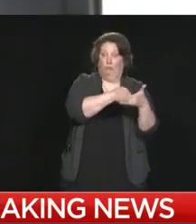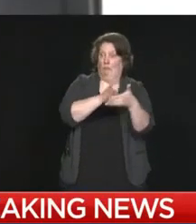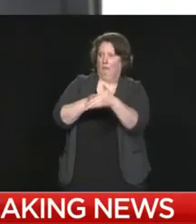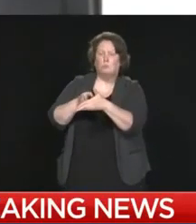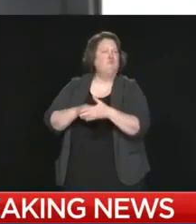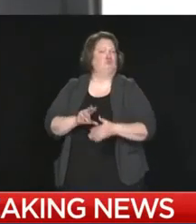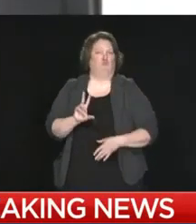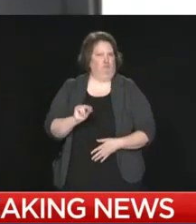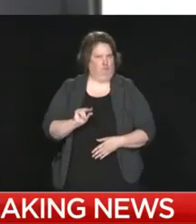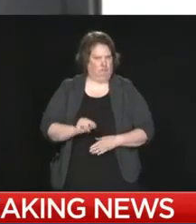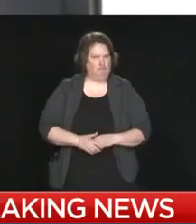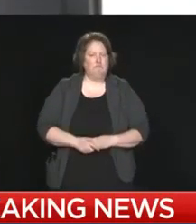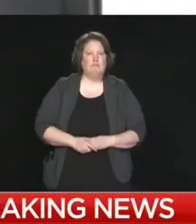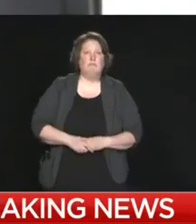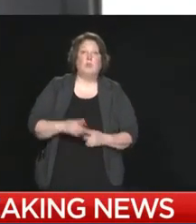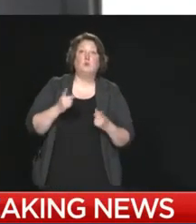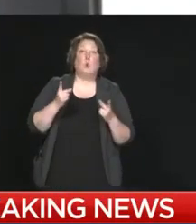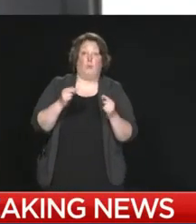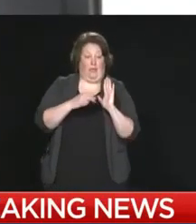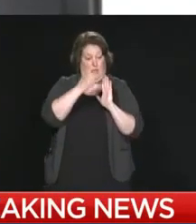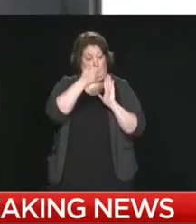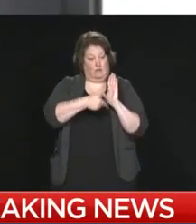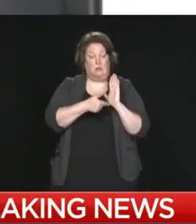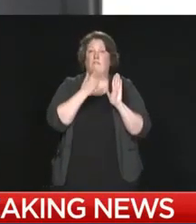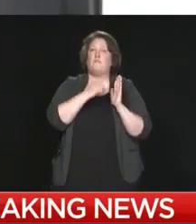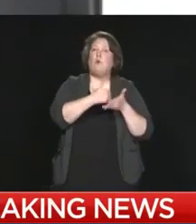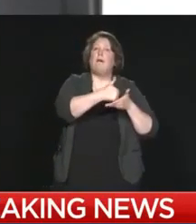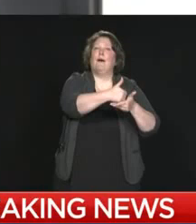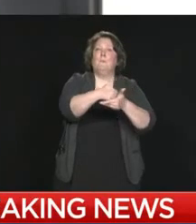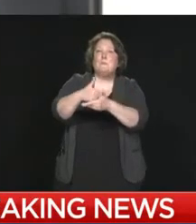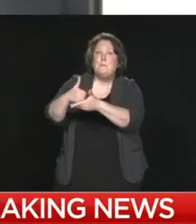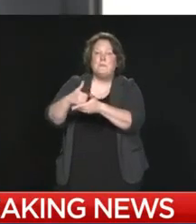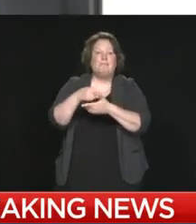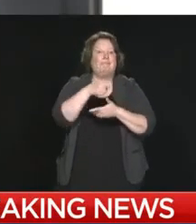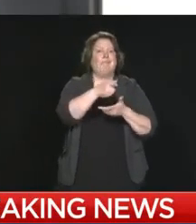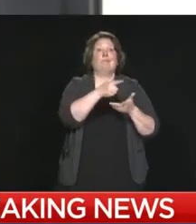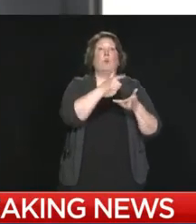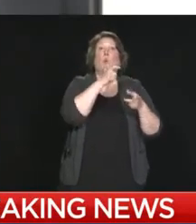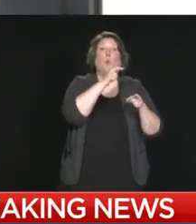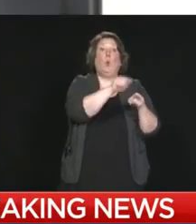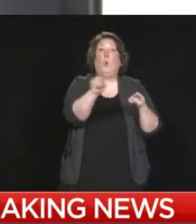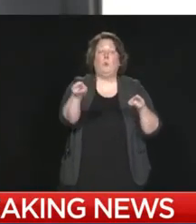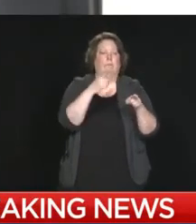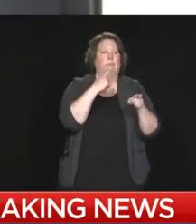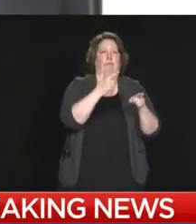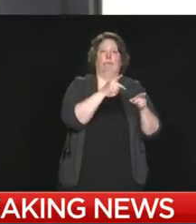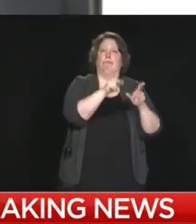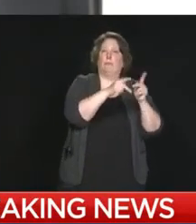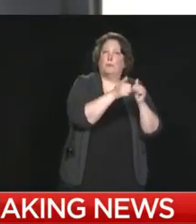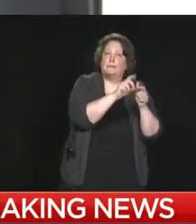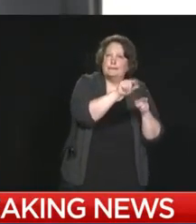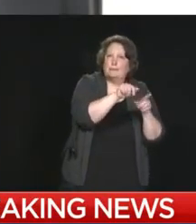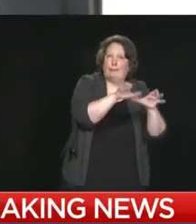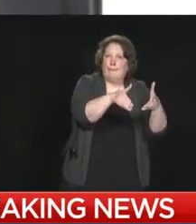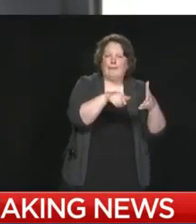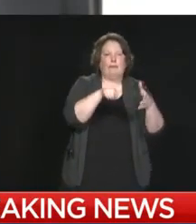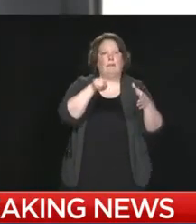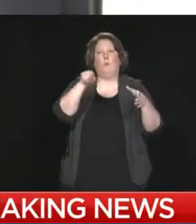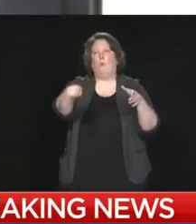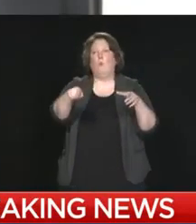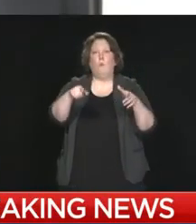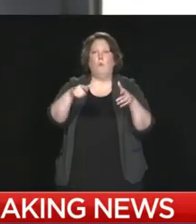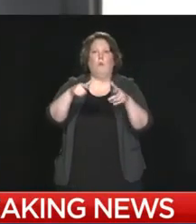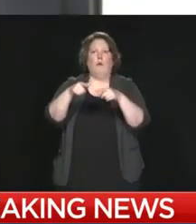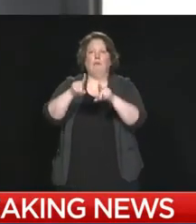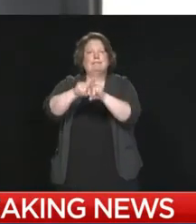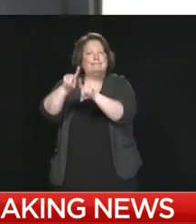want to help Canadians. Canadians living with disabilities, they will receive extra money. We want to make sure that